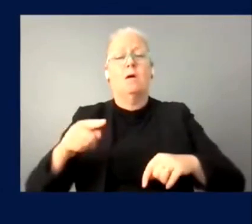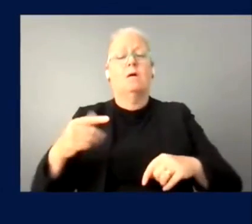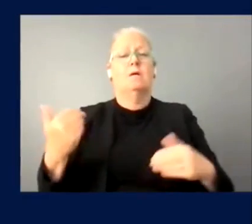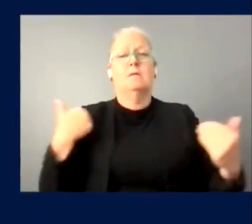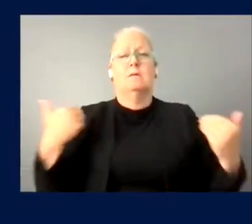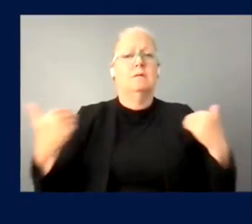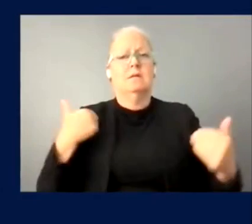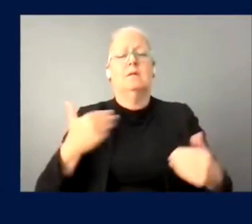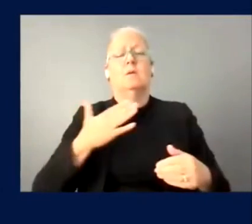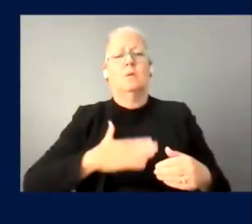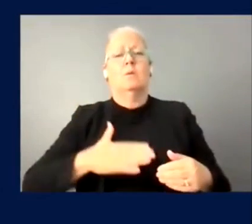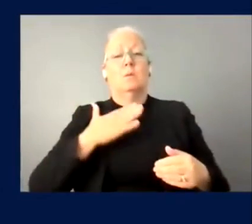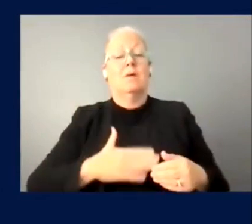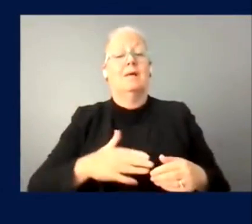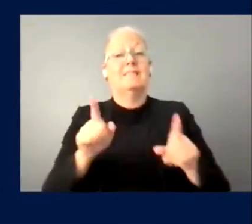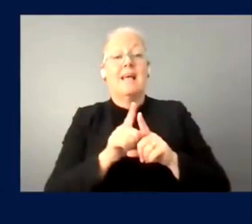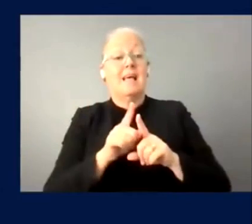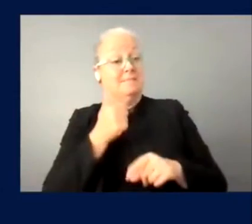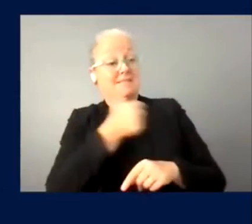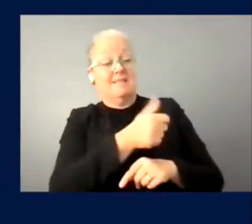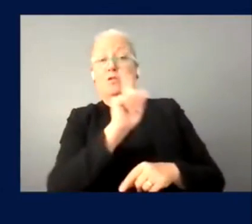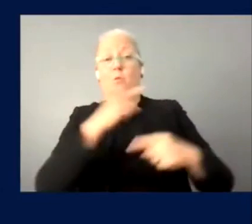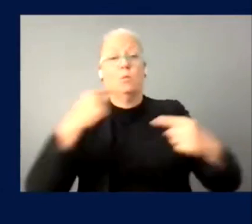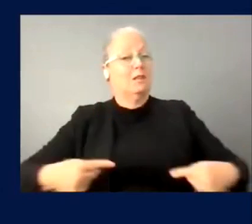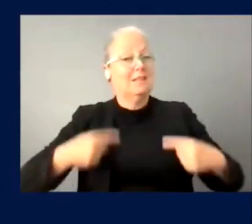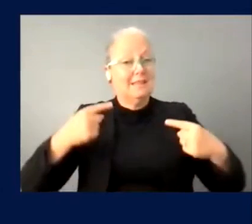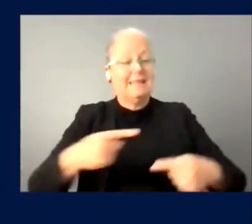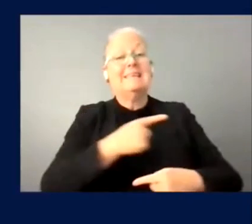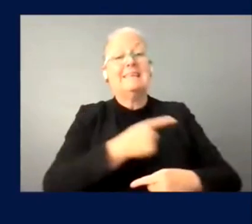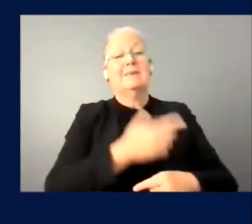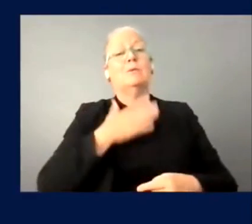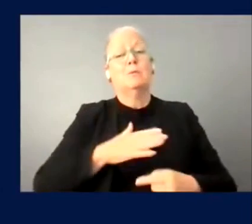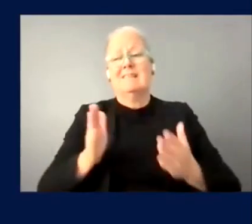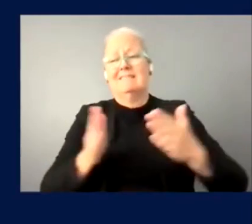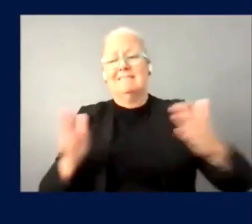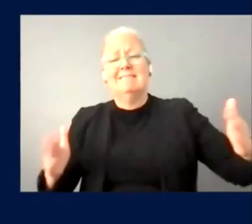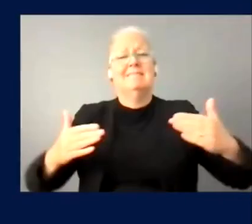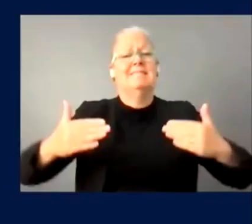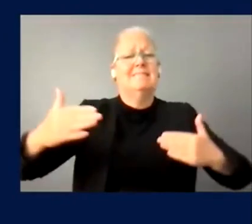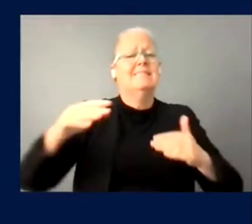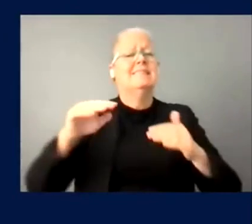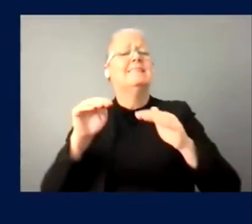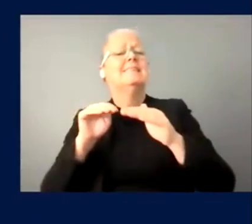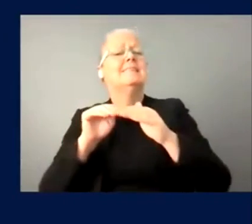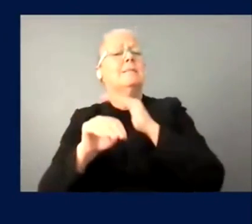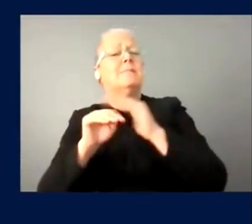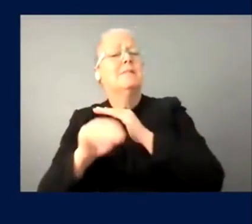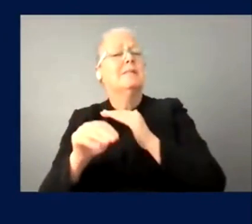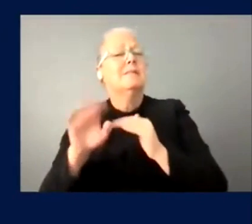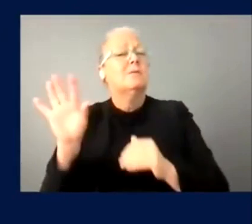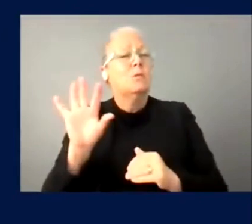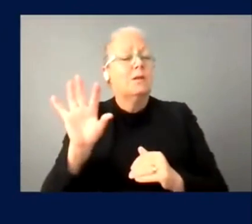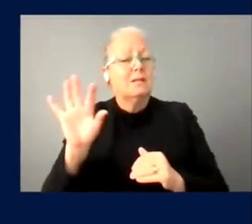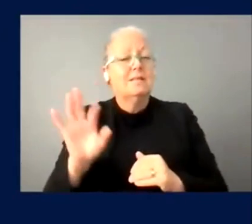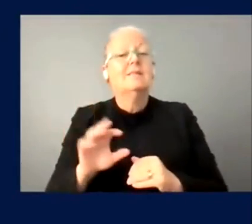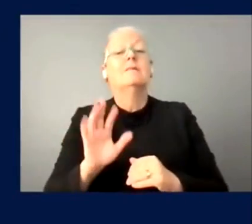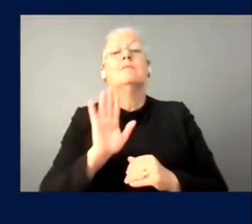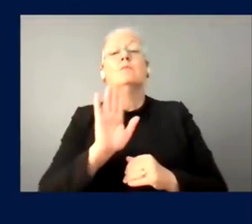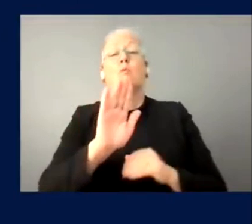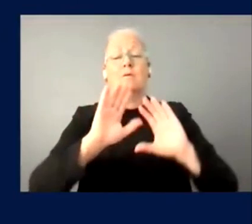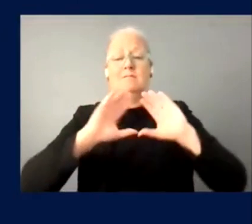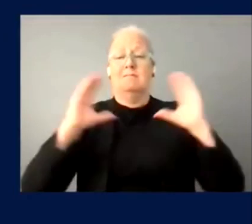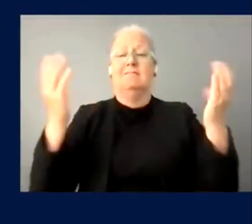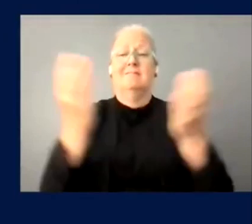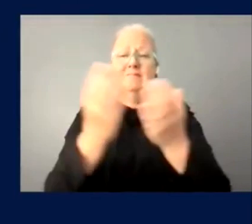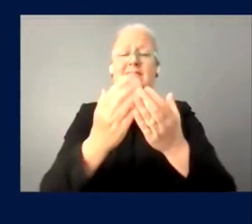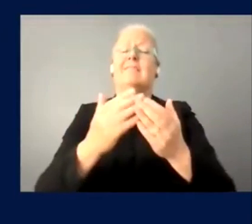users. So one of the things I would suggest is to try and make your other toilets in the stadium more accessible, because